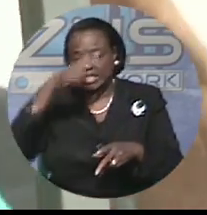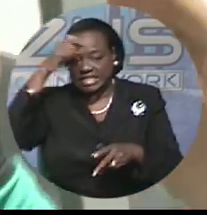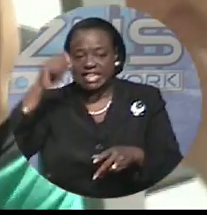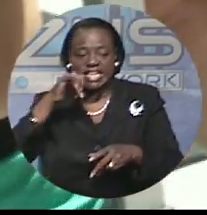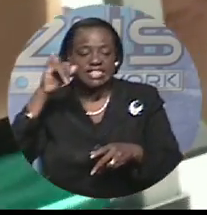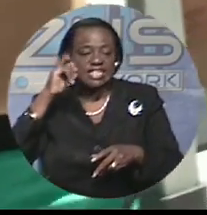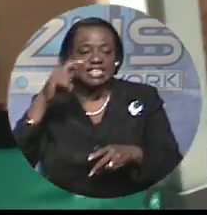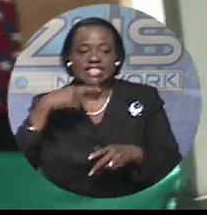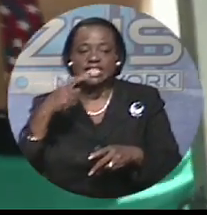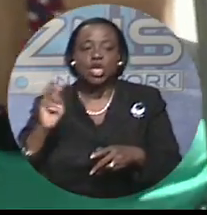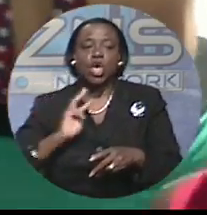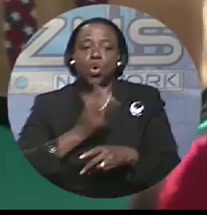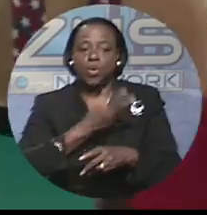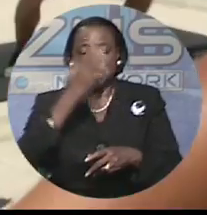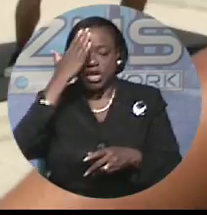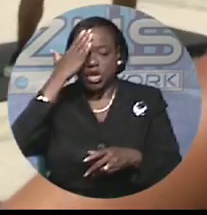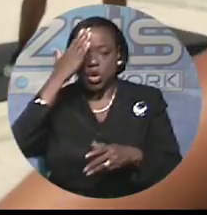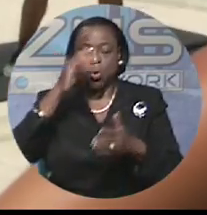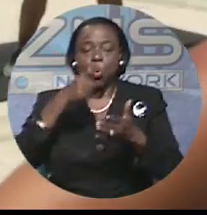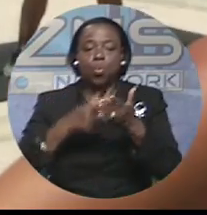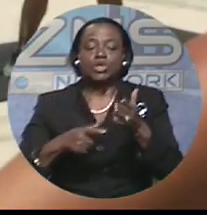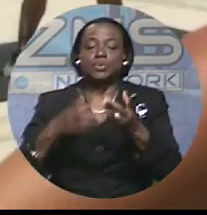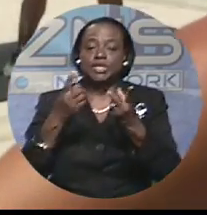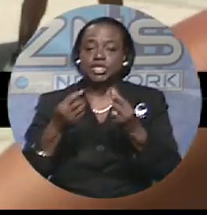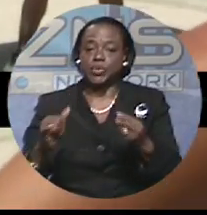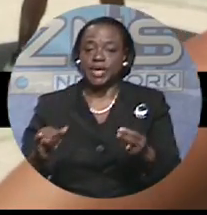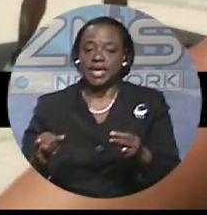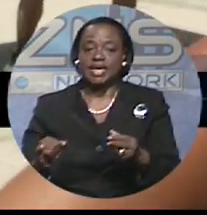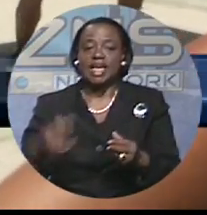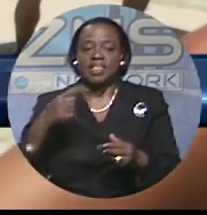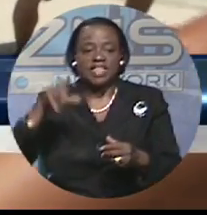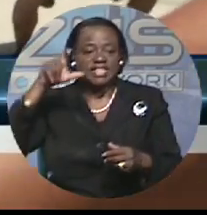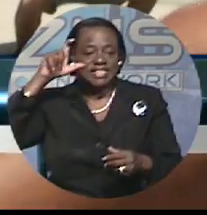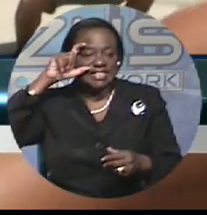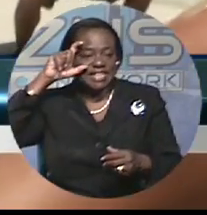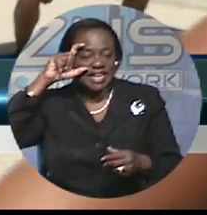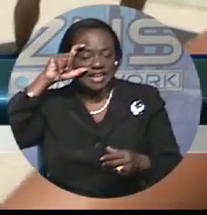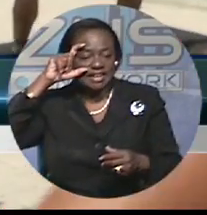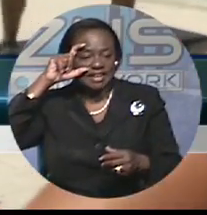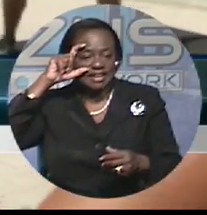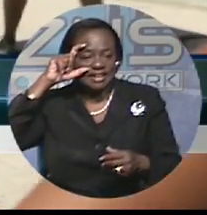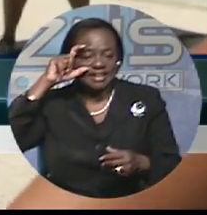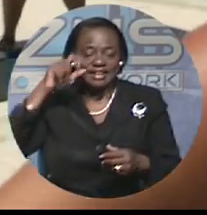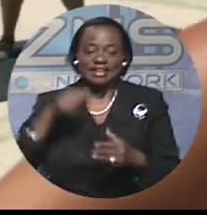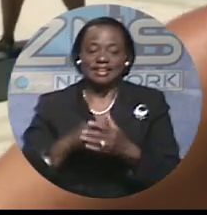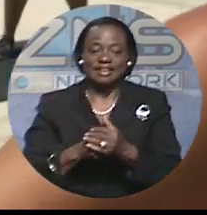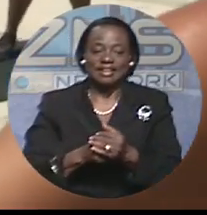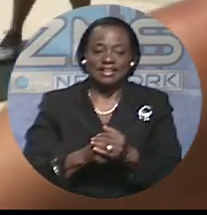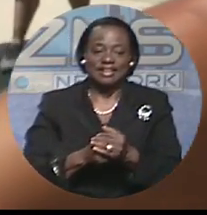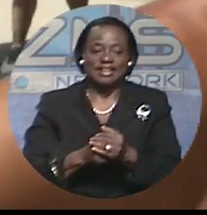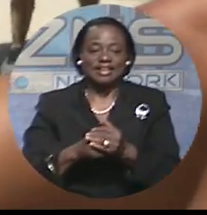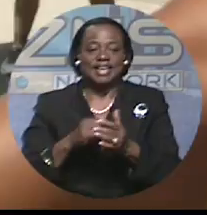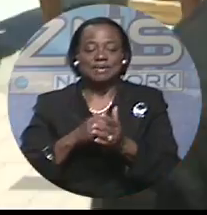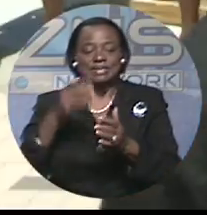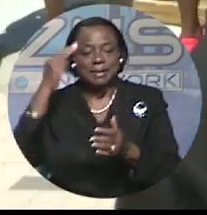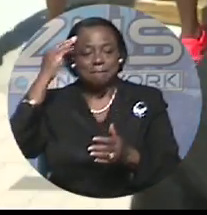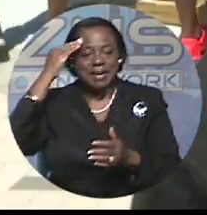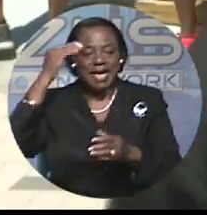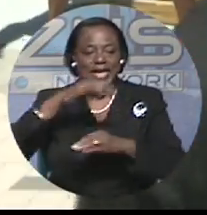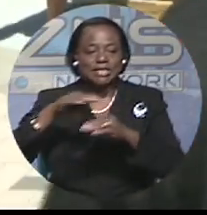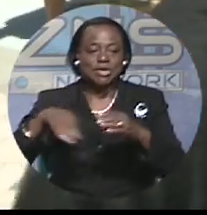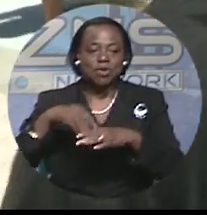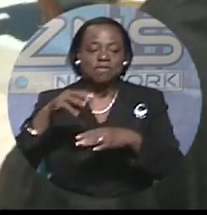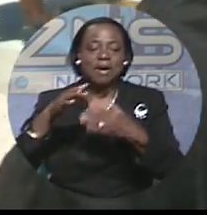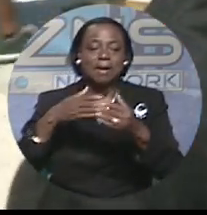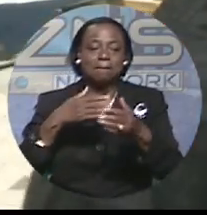say. We know what we're doing, and the sun is one of those like natural opponents that's trying to beat you, so it is mind over matter for sure. I'm a part of